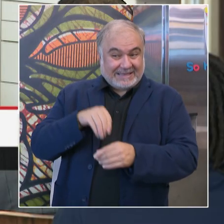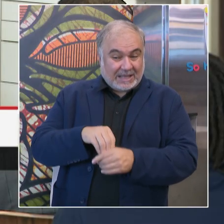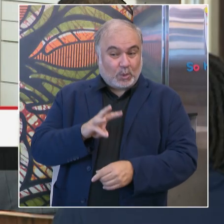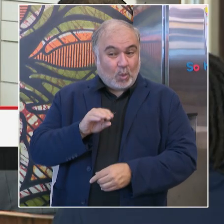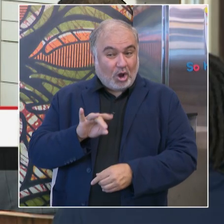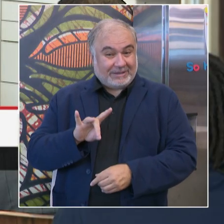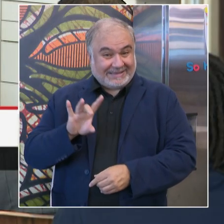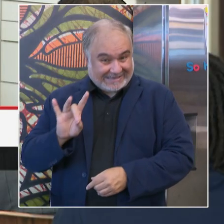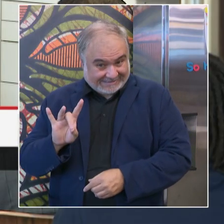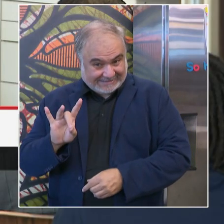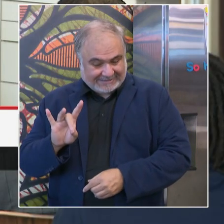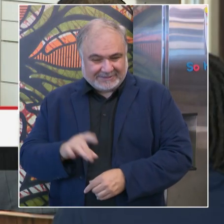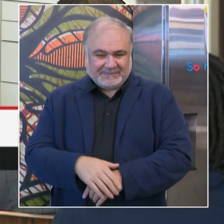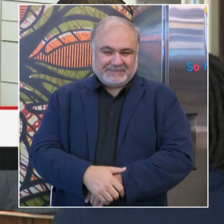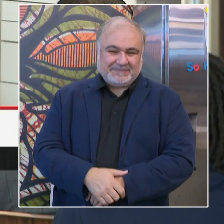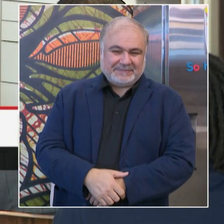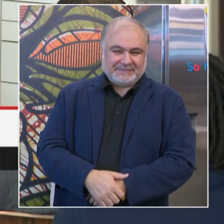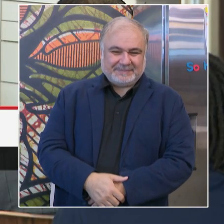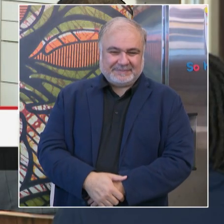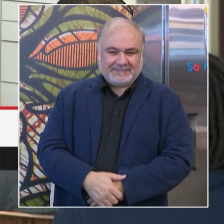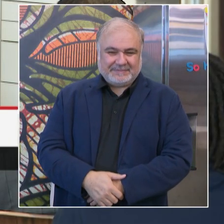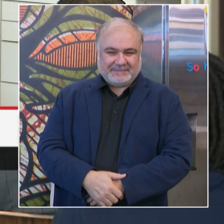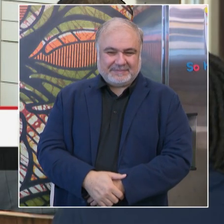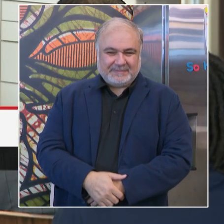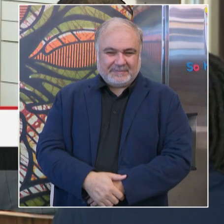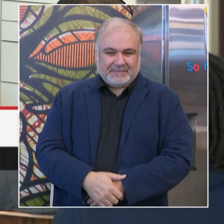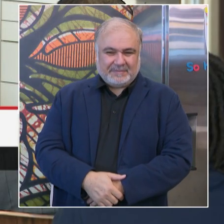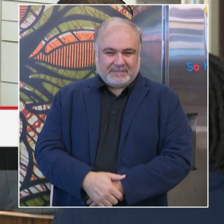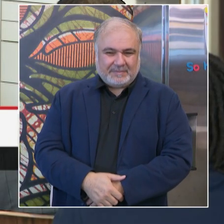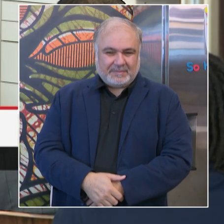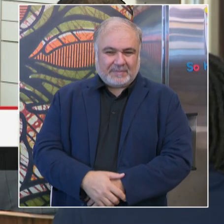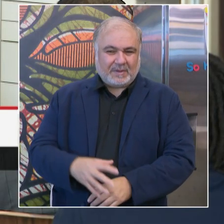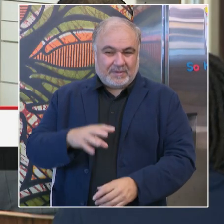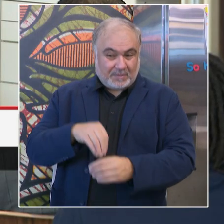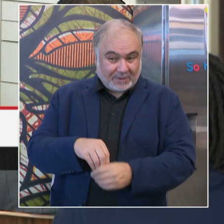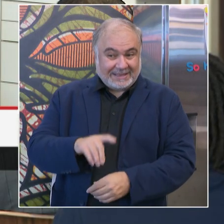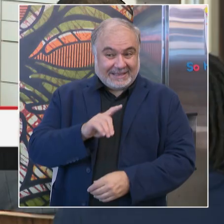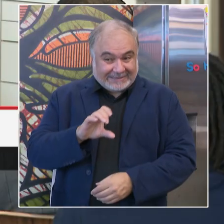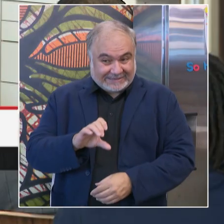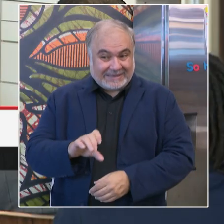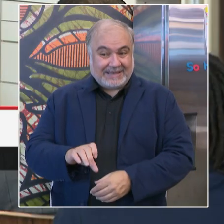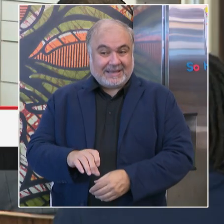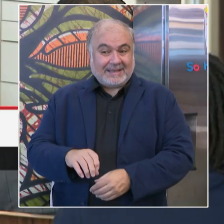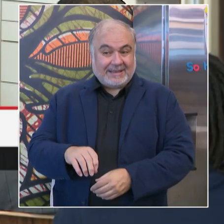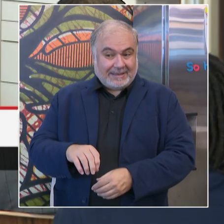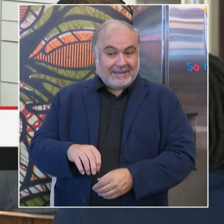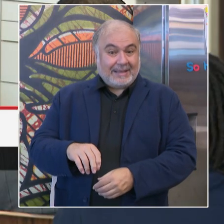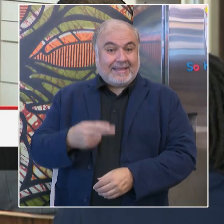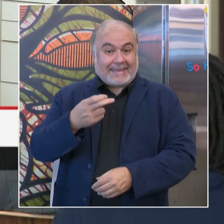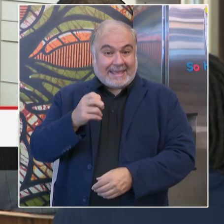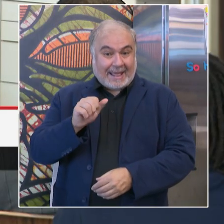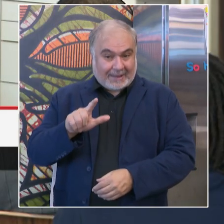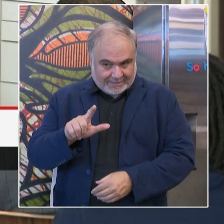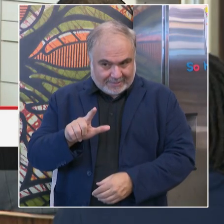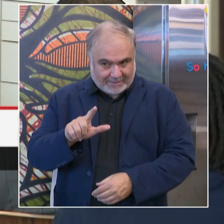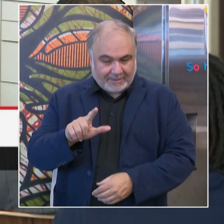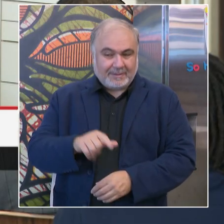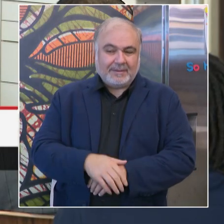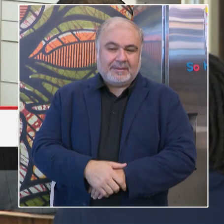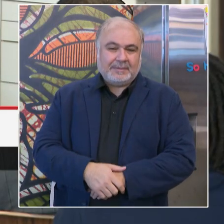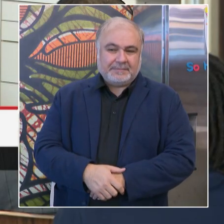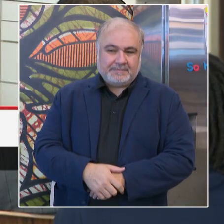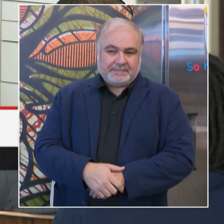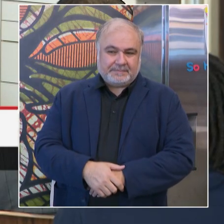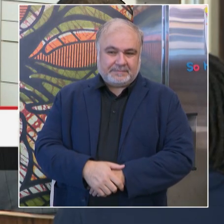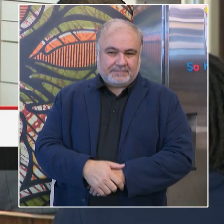and Apprenticeship Link, or DC HEAL as it is known. As most of you know, expanding and strengthening our healthcare workforce is